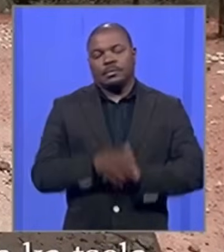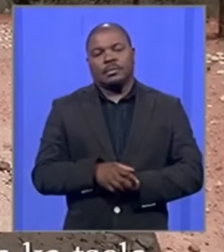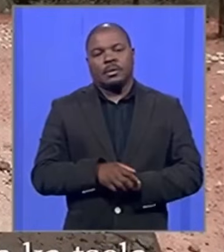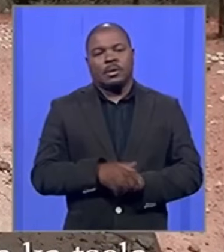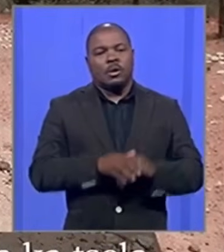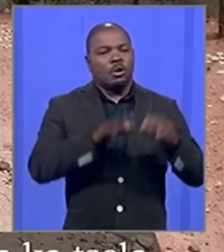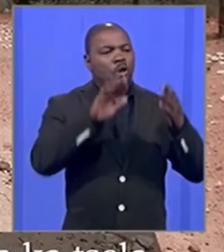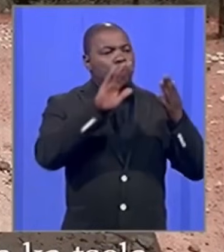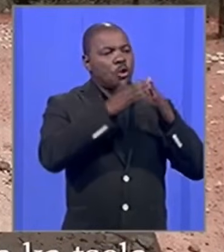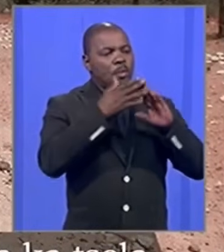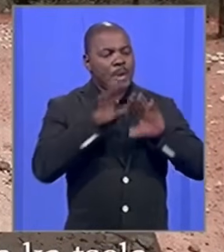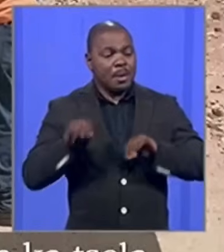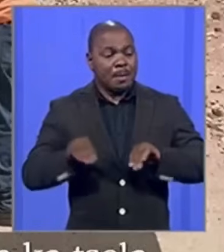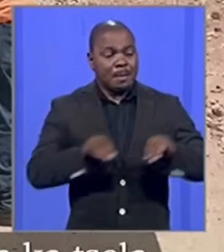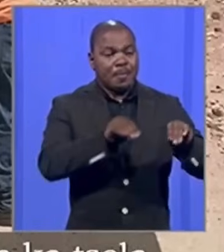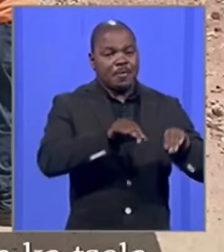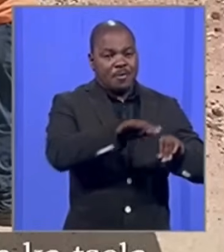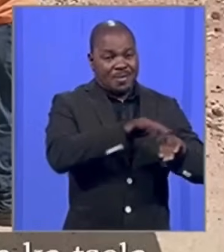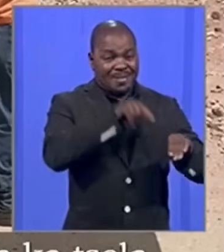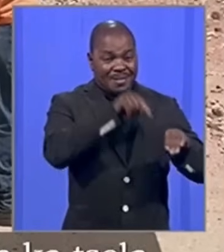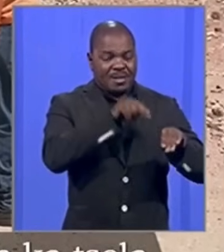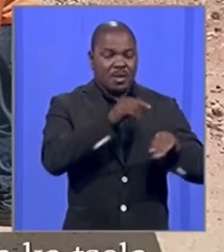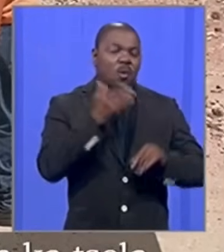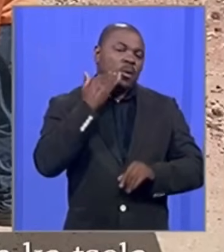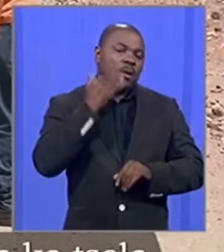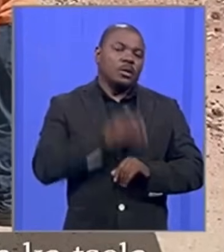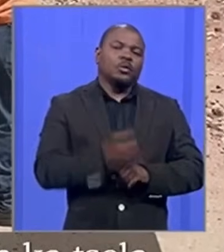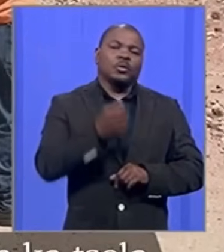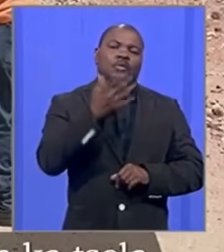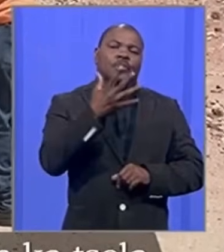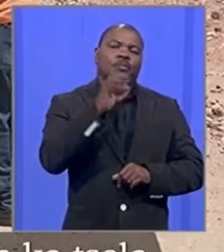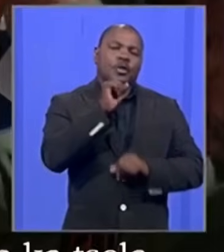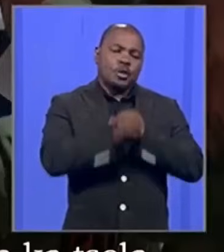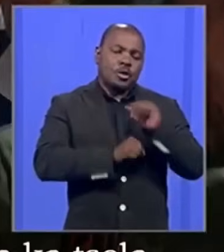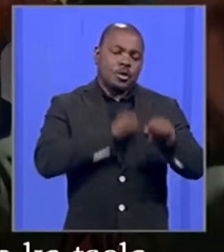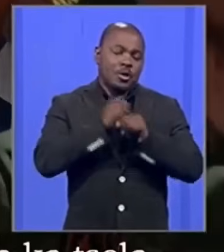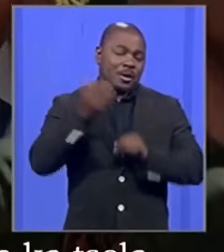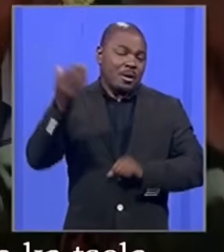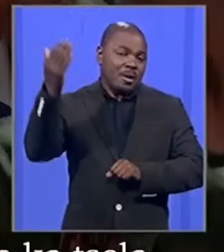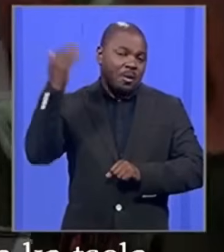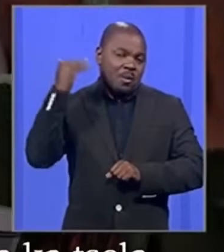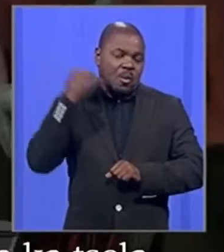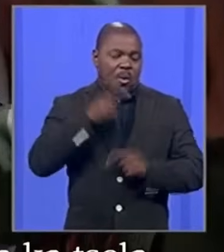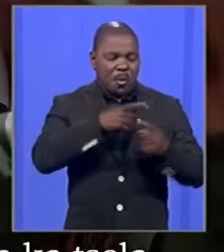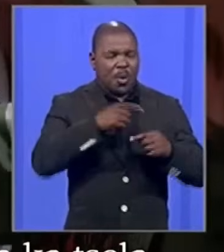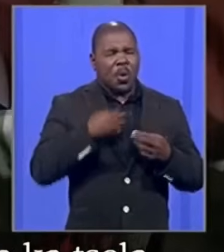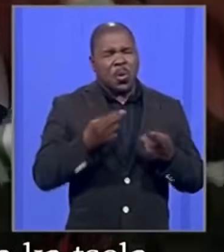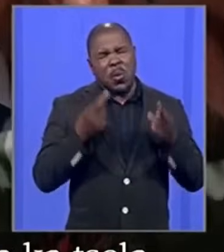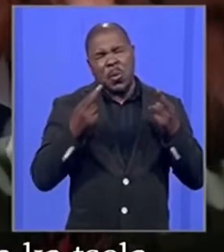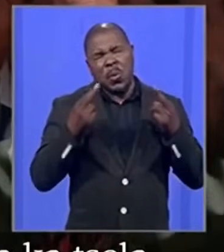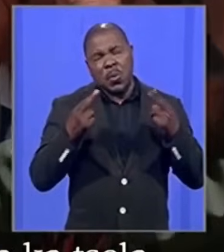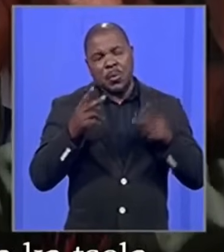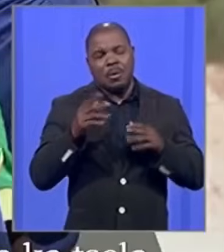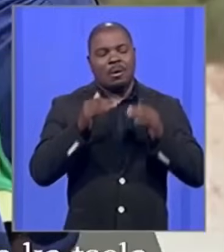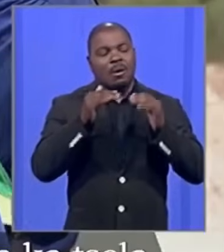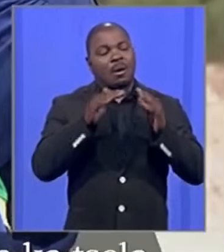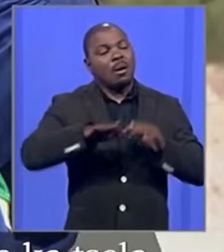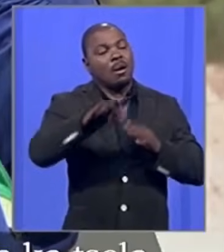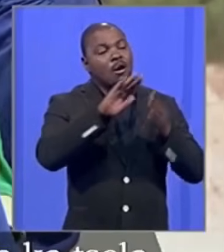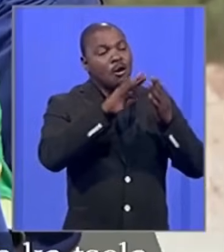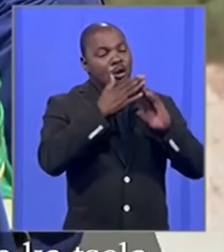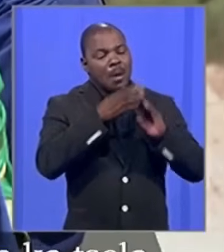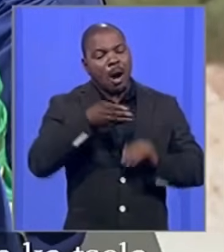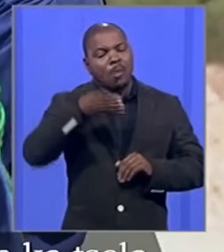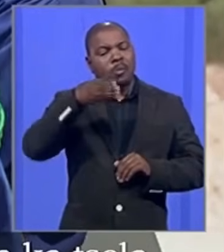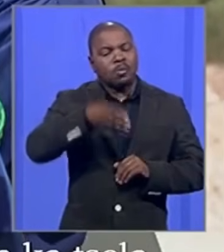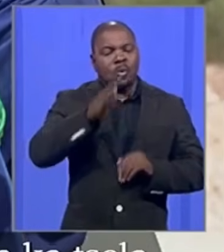ba fudugetseng mo motseng ono dingwaga di le 50 tse di fetileng ba re keletso ya bona ke go bona motse wa bona o na le